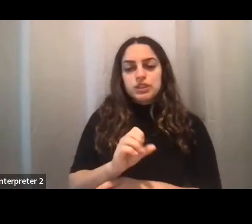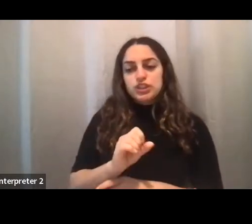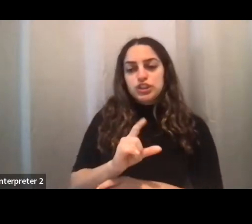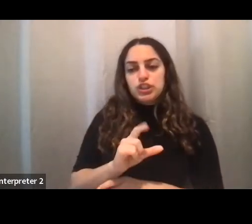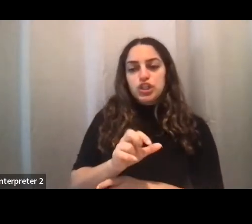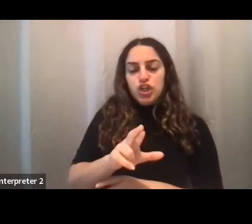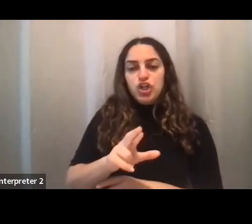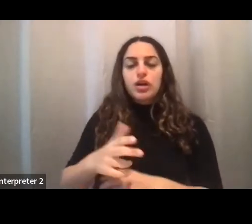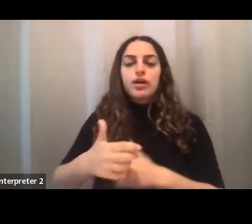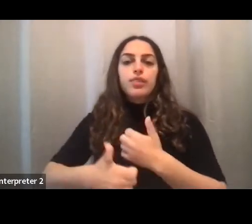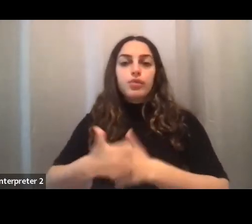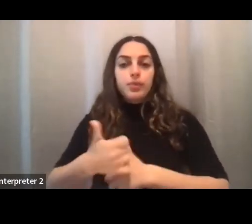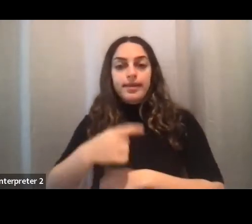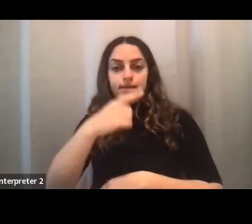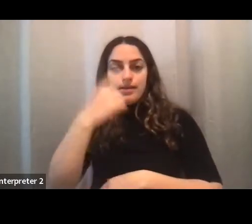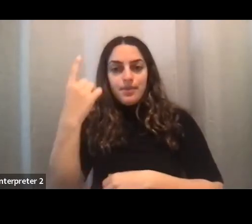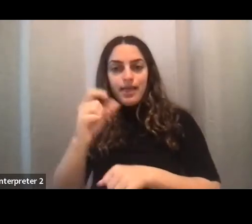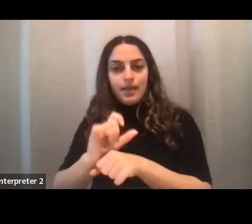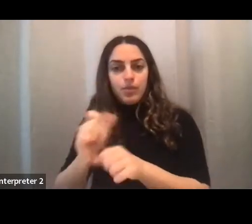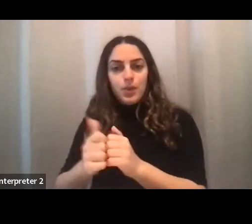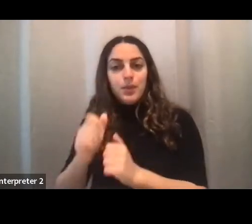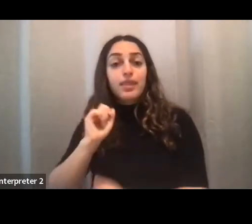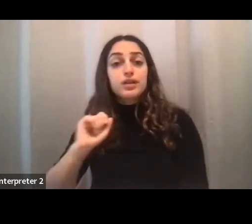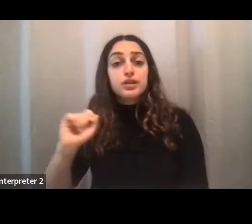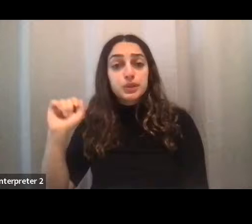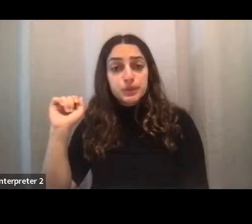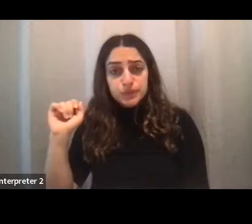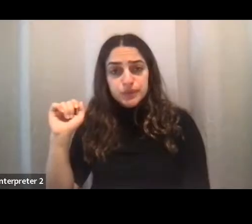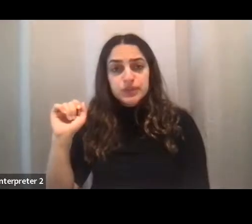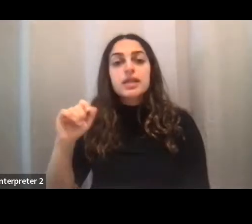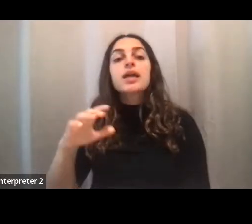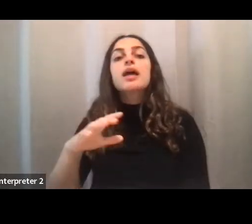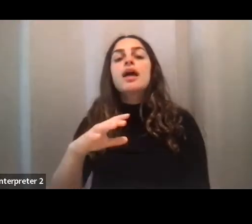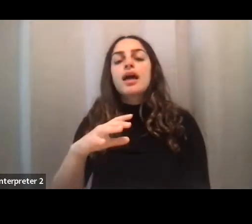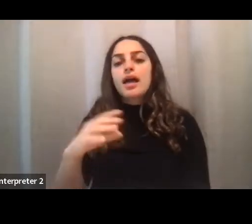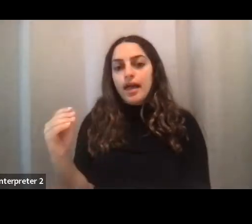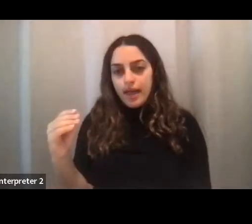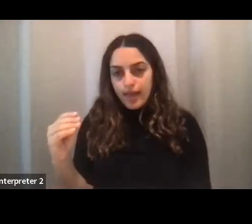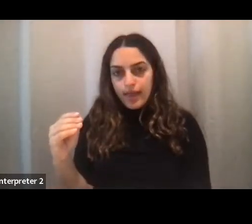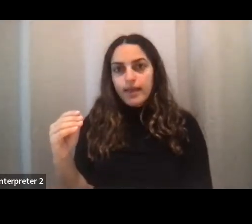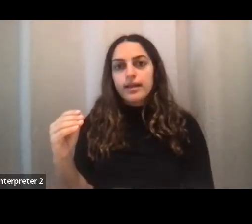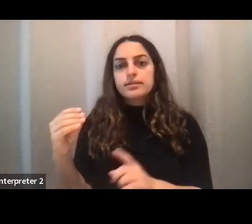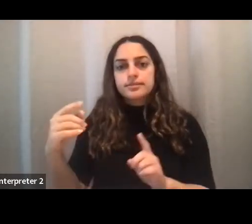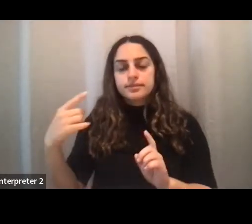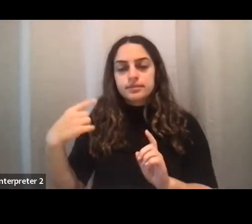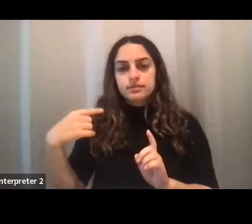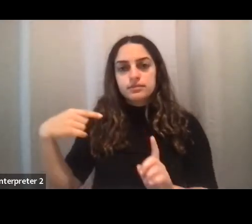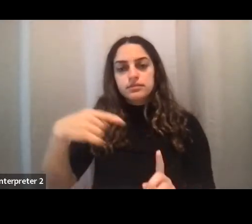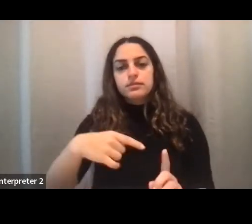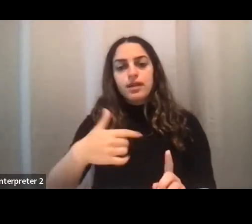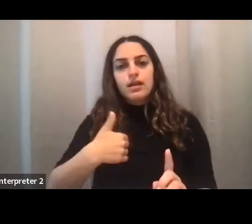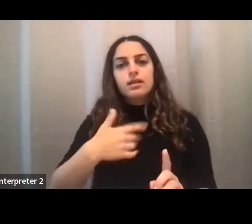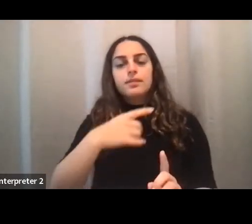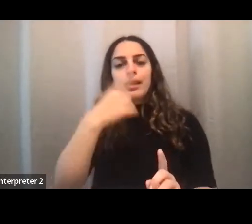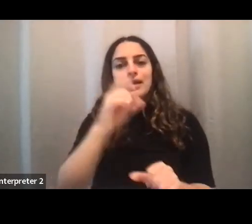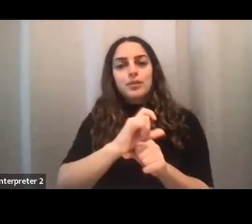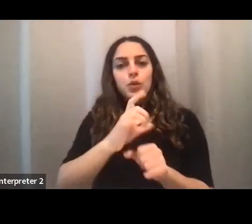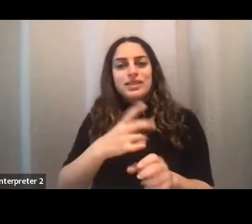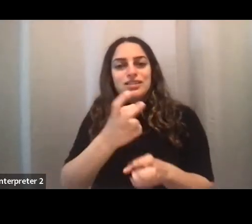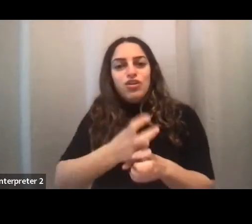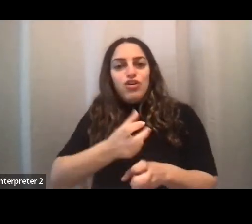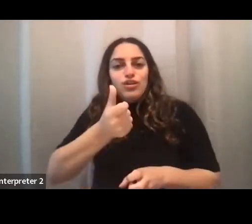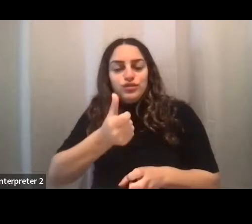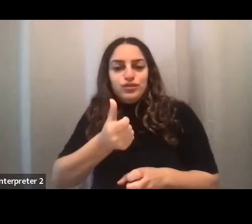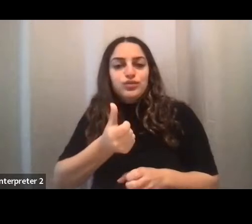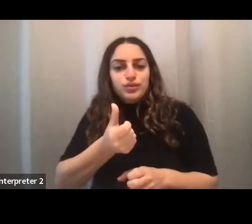threatened a black employee with nooses and subjected black employees to harsher working conditions than white